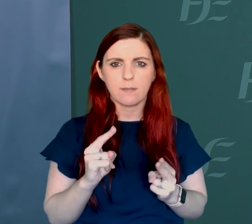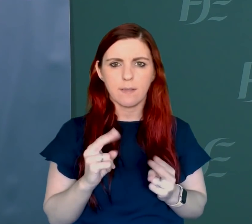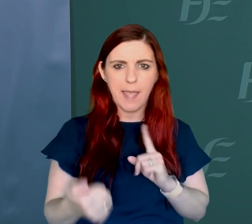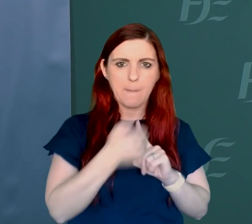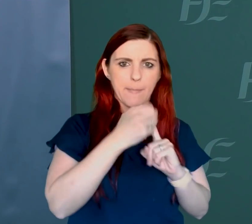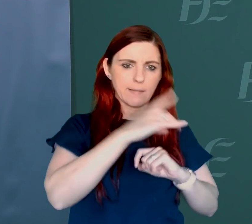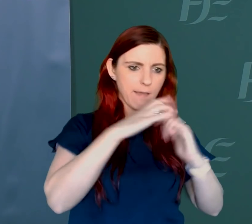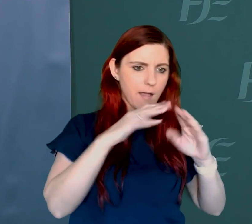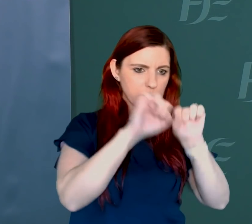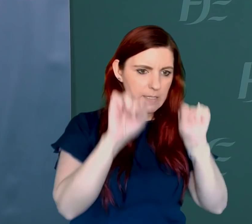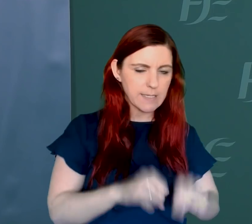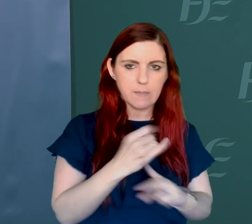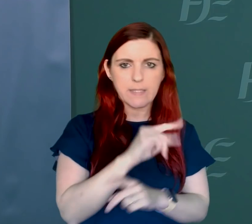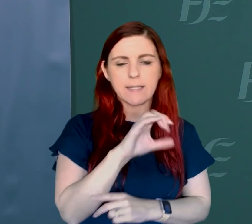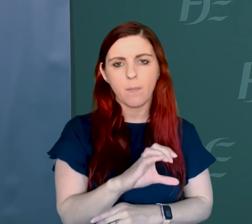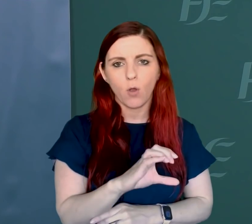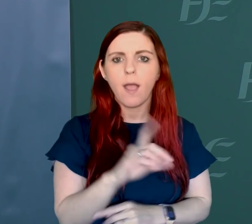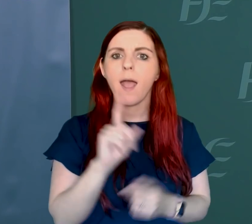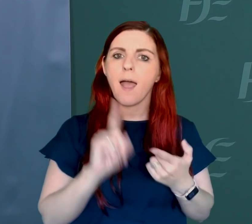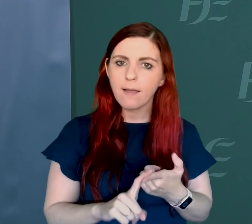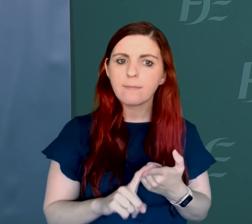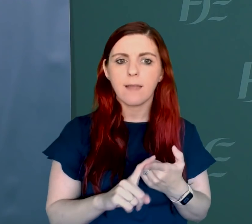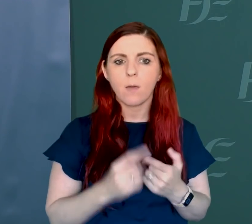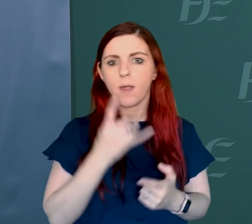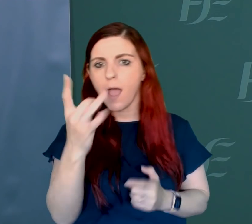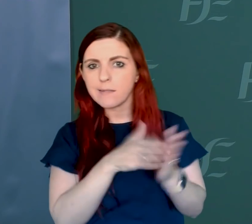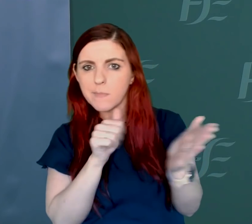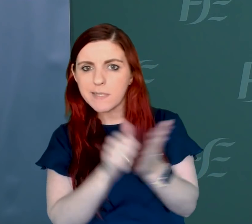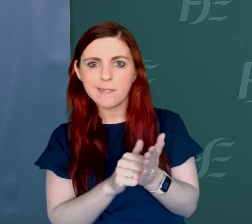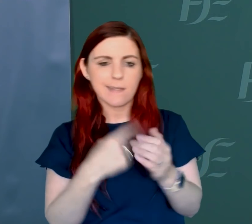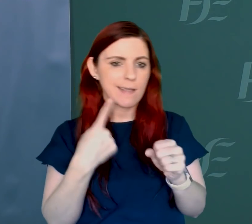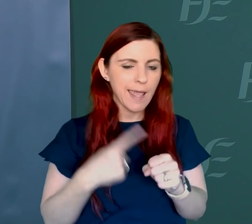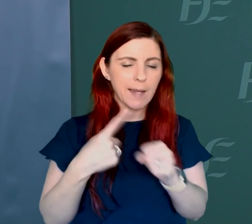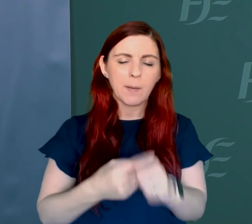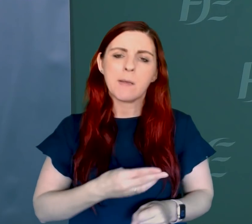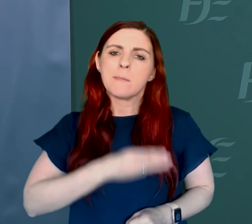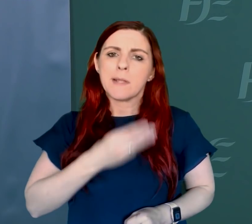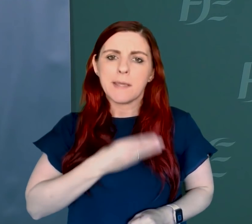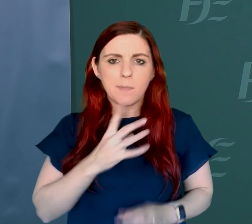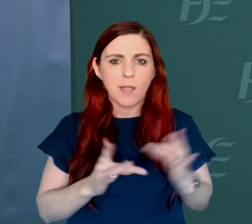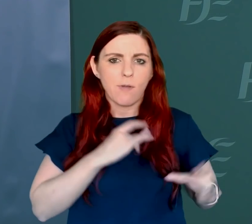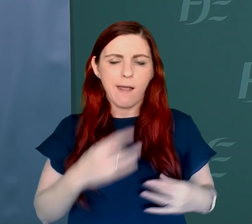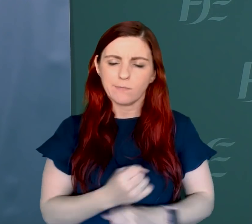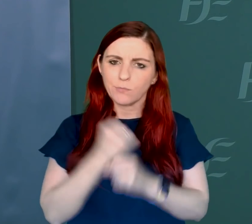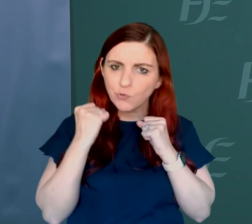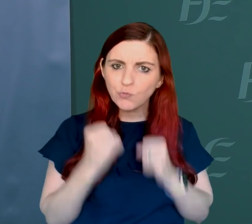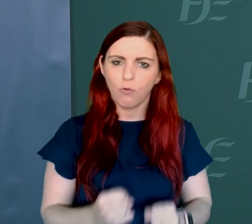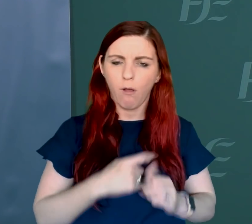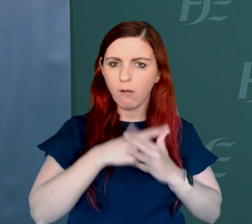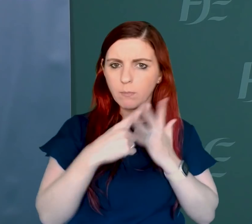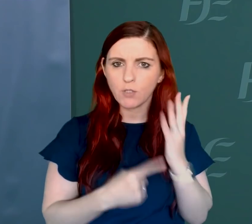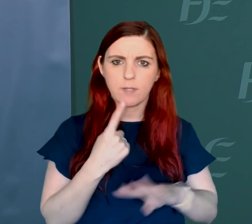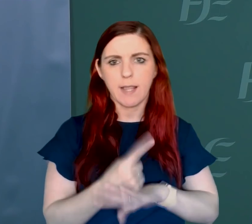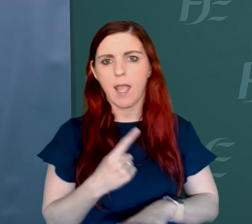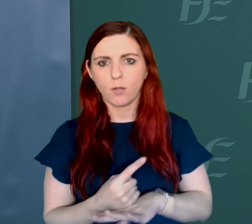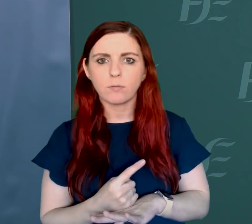into December. Also a call again to business and enterprise to really put in place strong and stringent measures